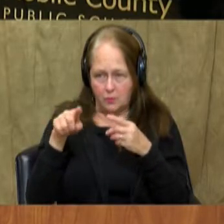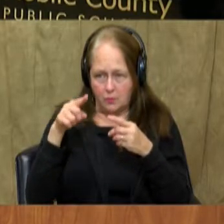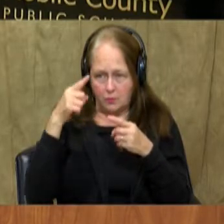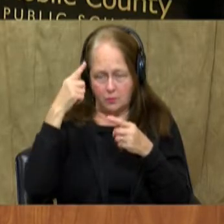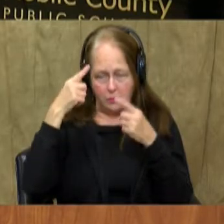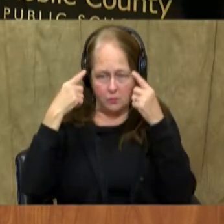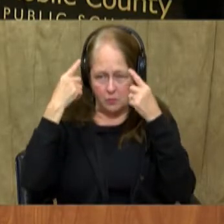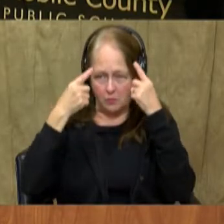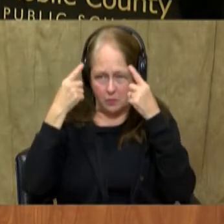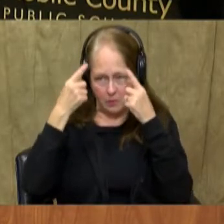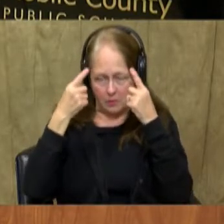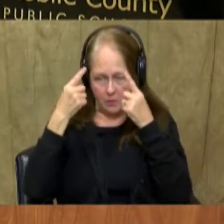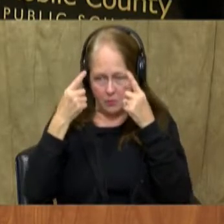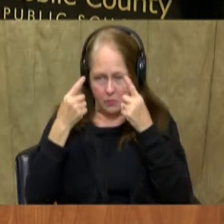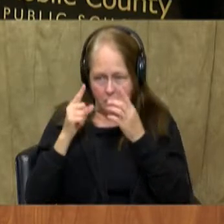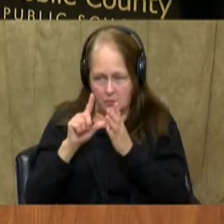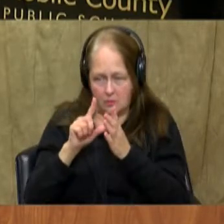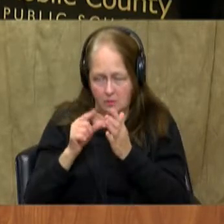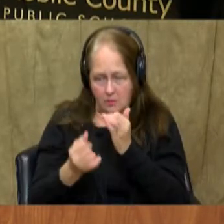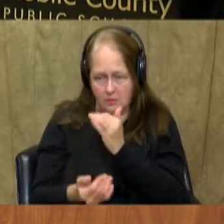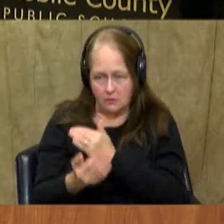popping this early in the morning.